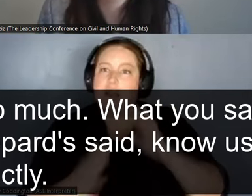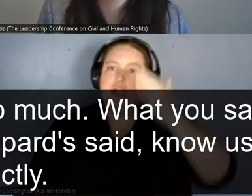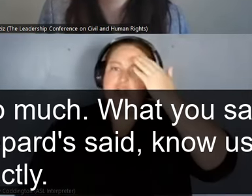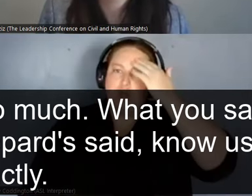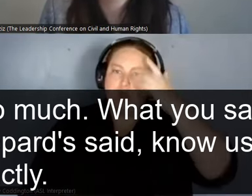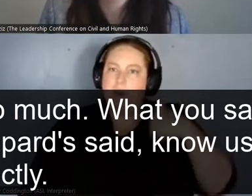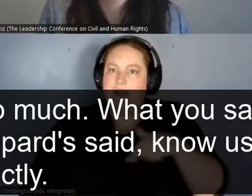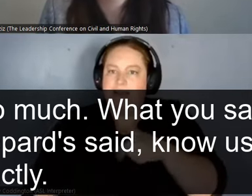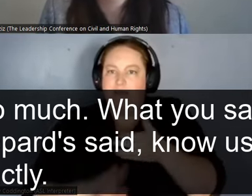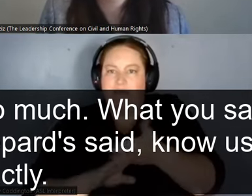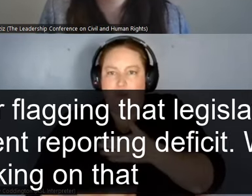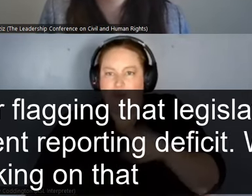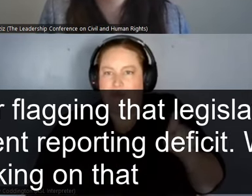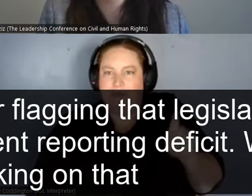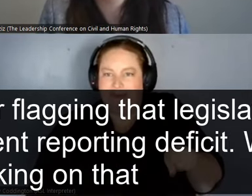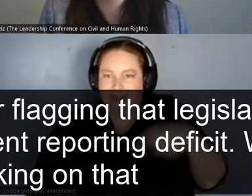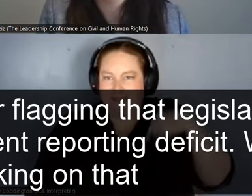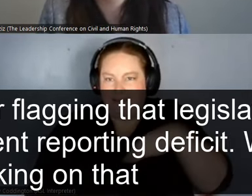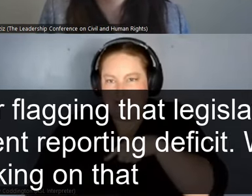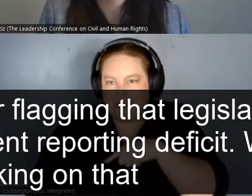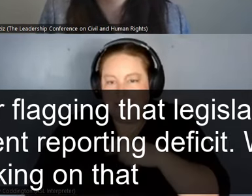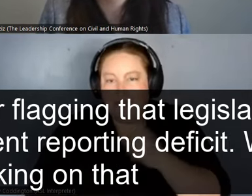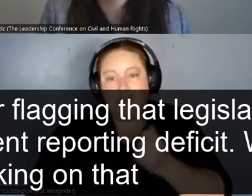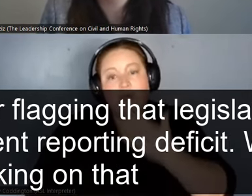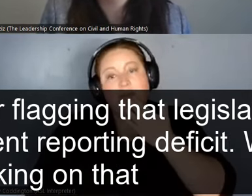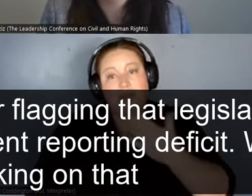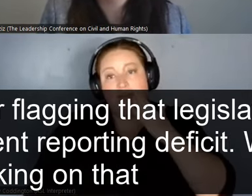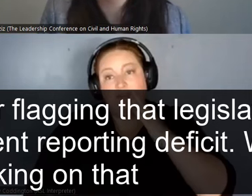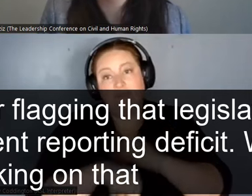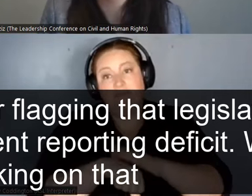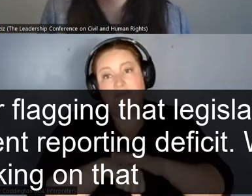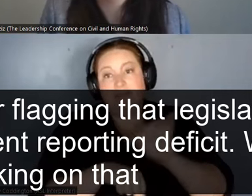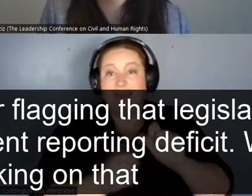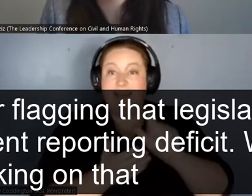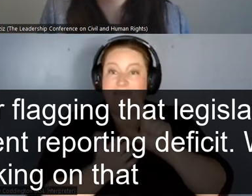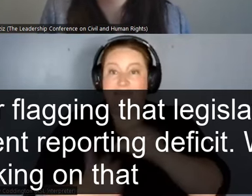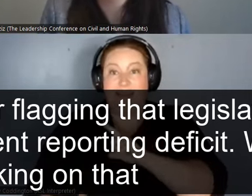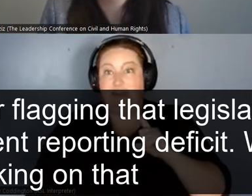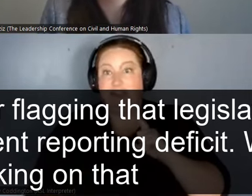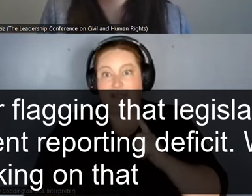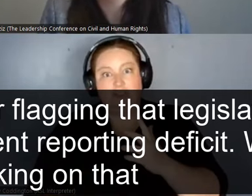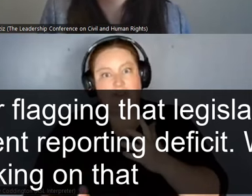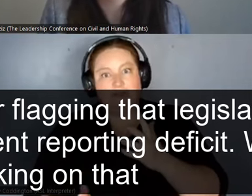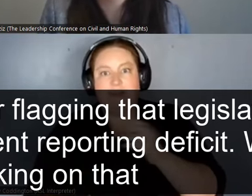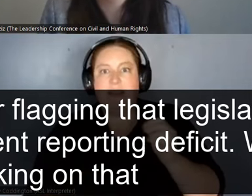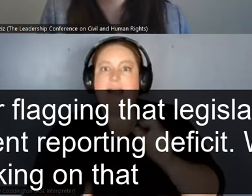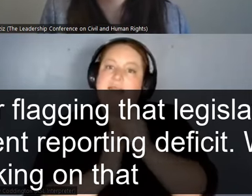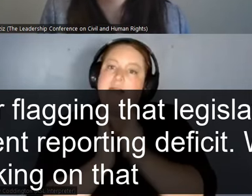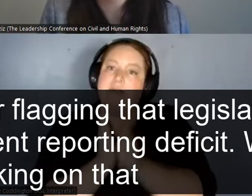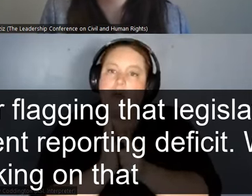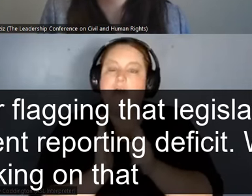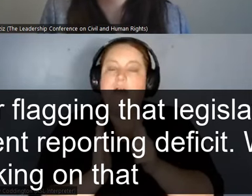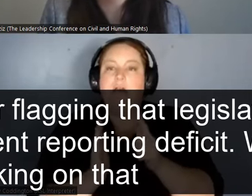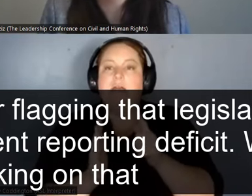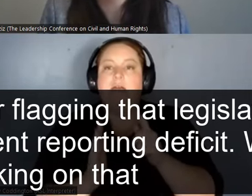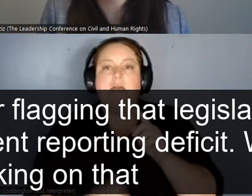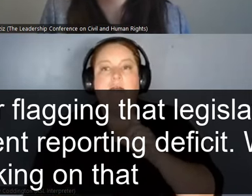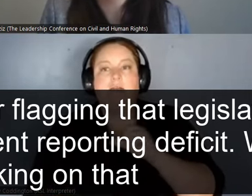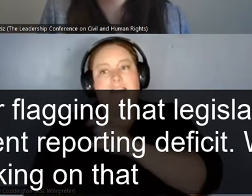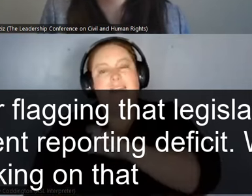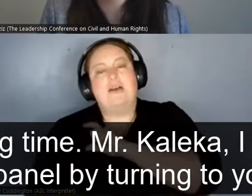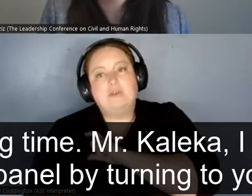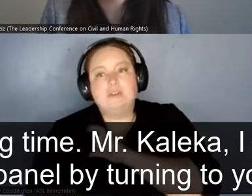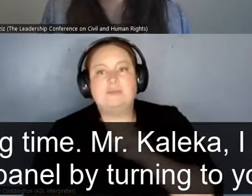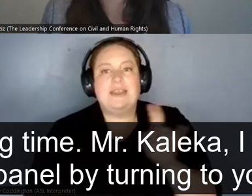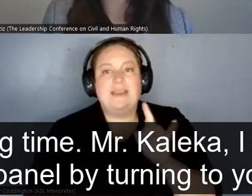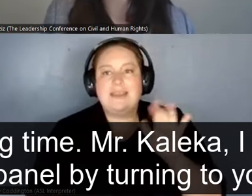exactly. And thanks for flagging that legislation and the law enforcement hate crimes reporting deficit. We've known and been